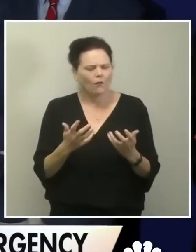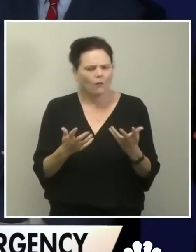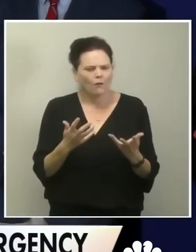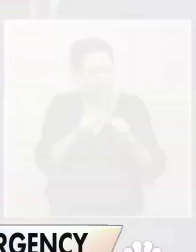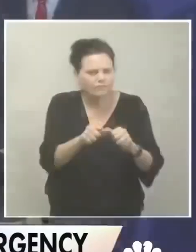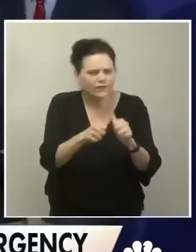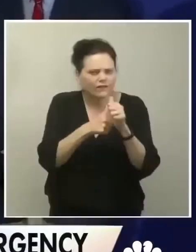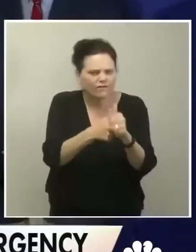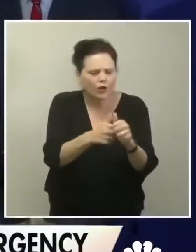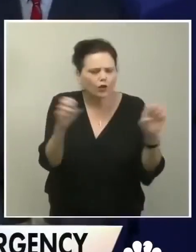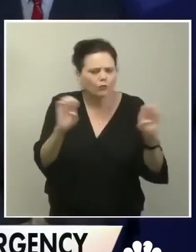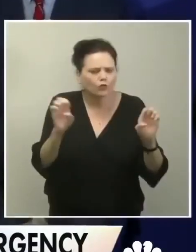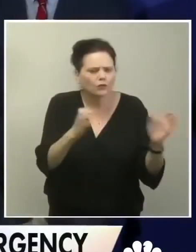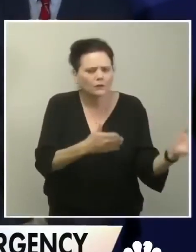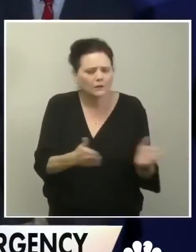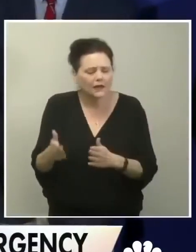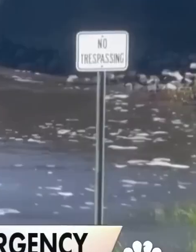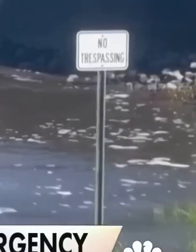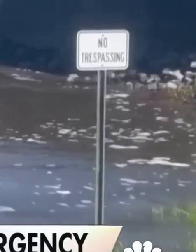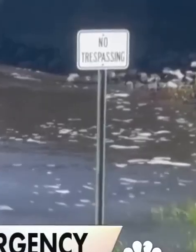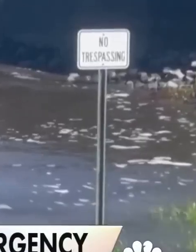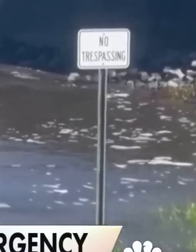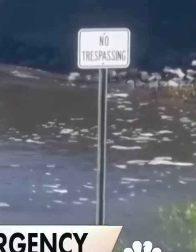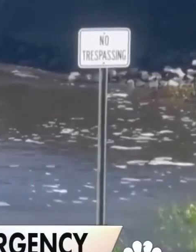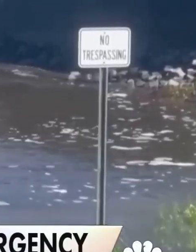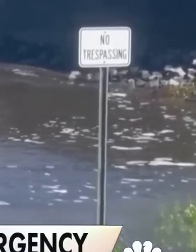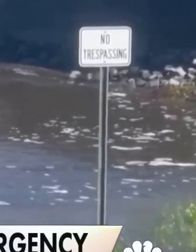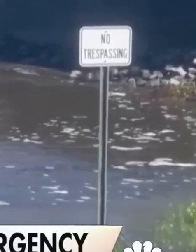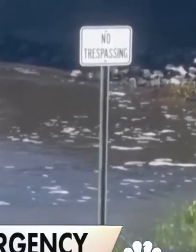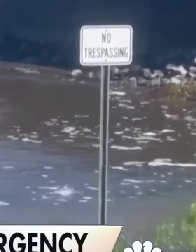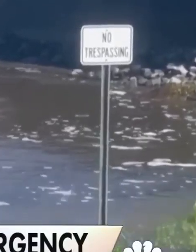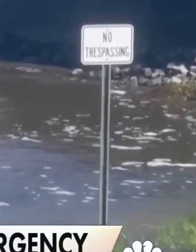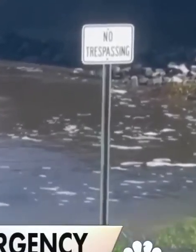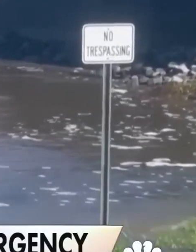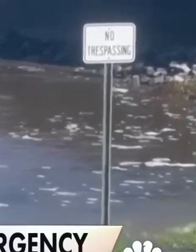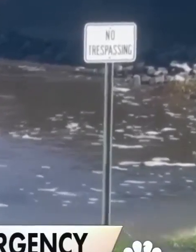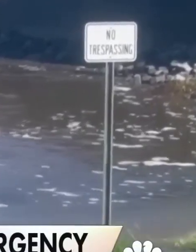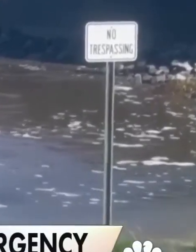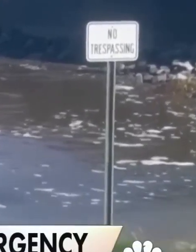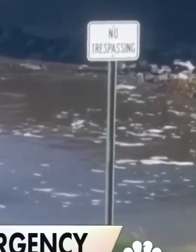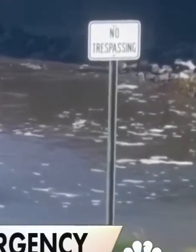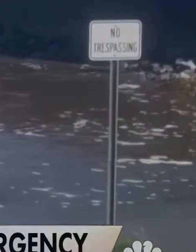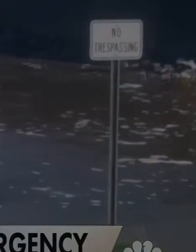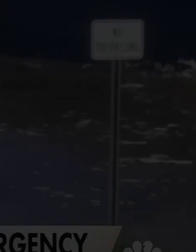isn't sustainable we're going to go with this emergency plan as long as we have to for the news i'm guad vanegas